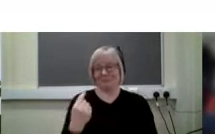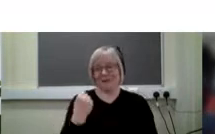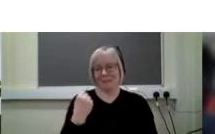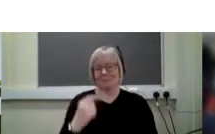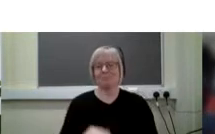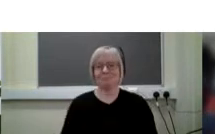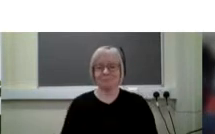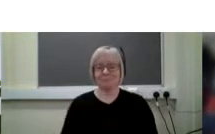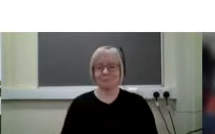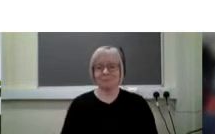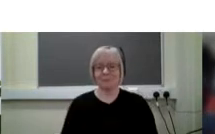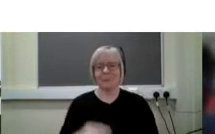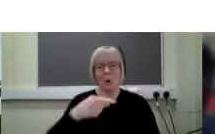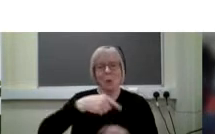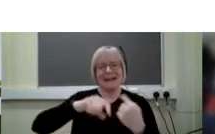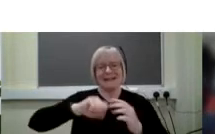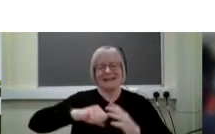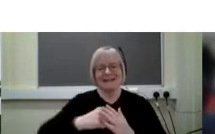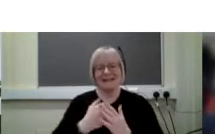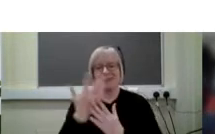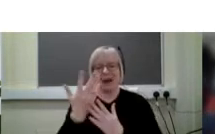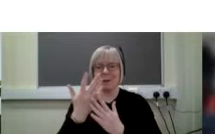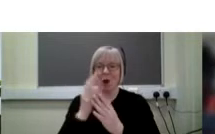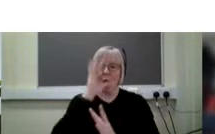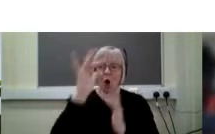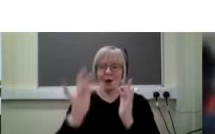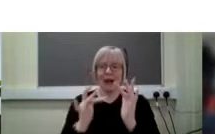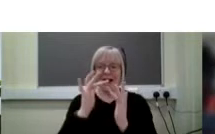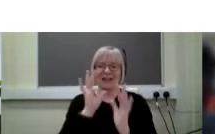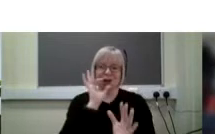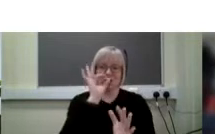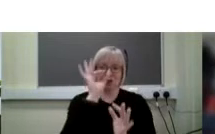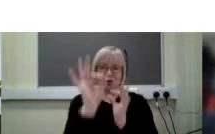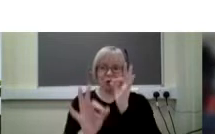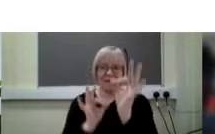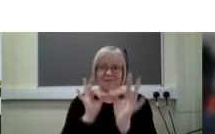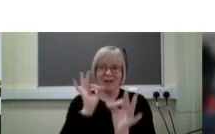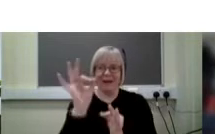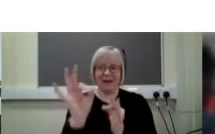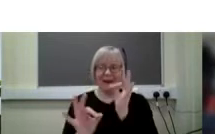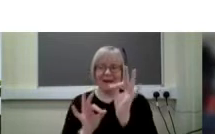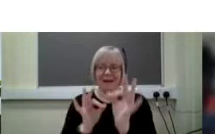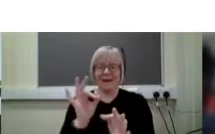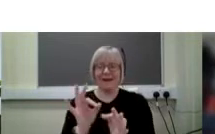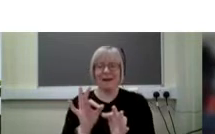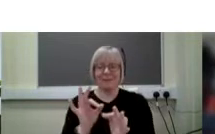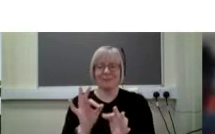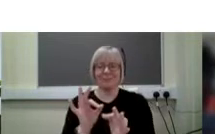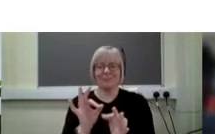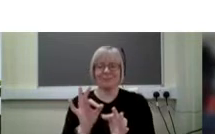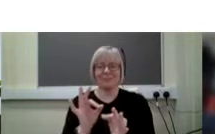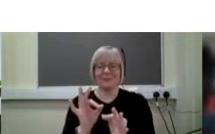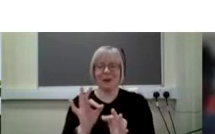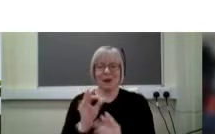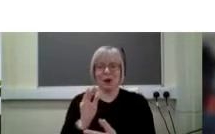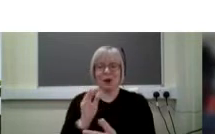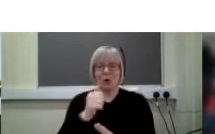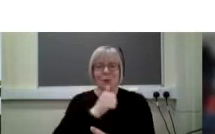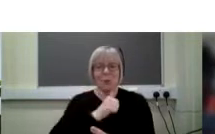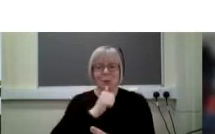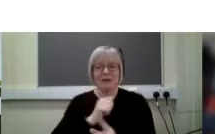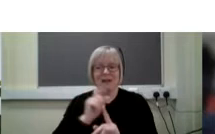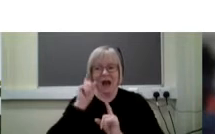we developed an online survey based on inputs from IDS colleagues,